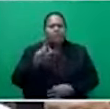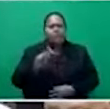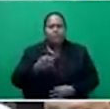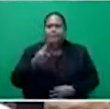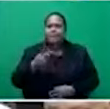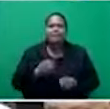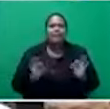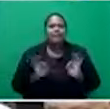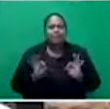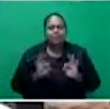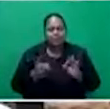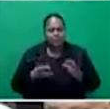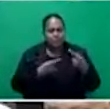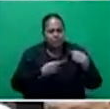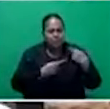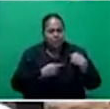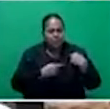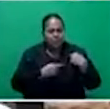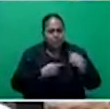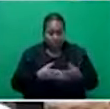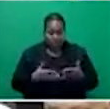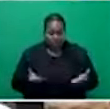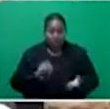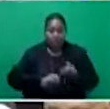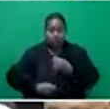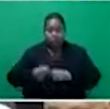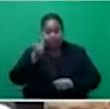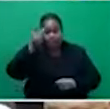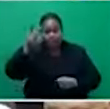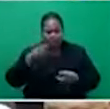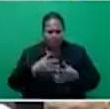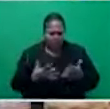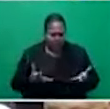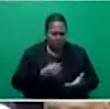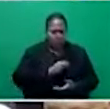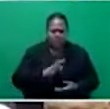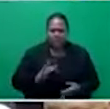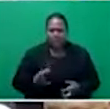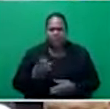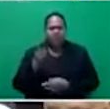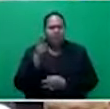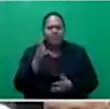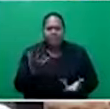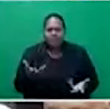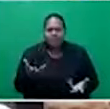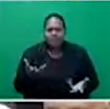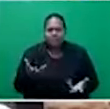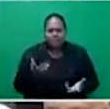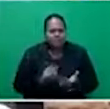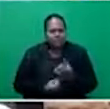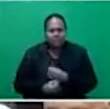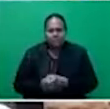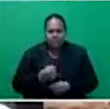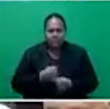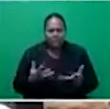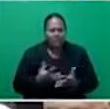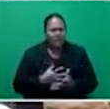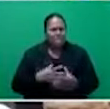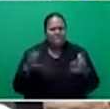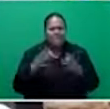Now all in the name of, oh, we had an employee rep. Oh, we had an employer rep. It is the largest, it